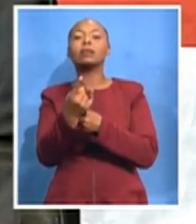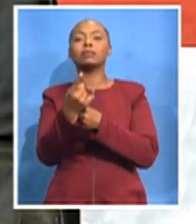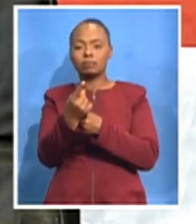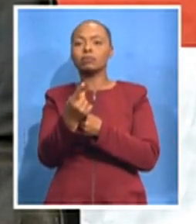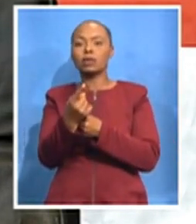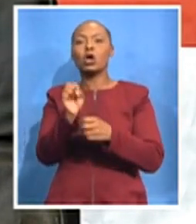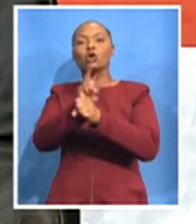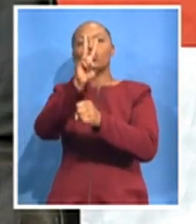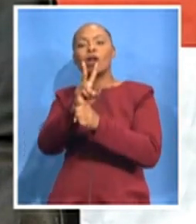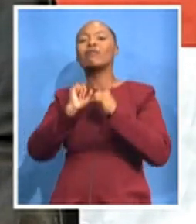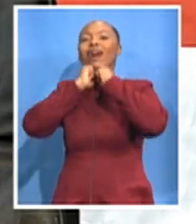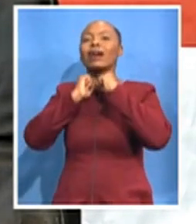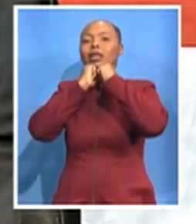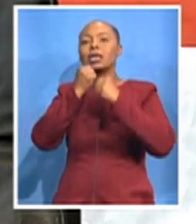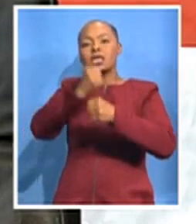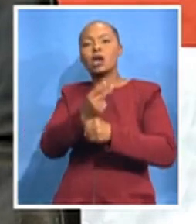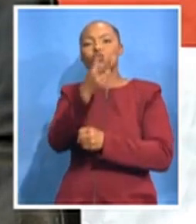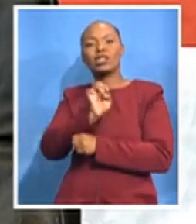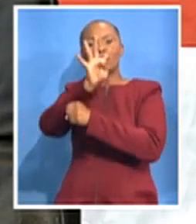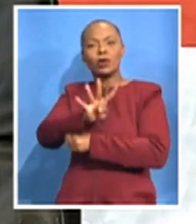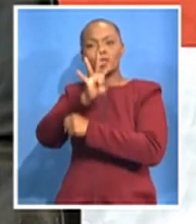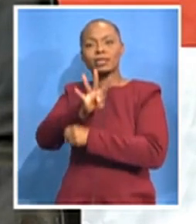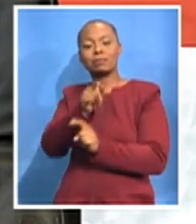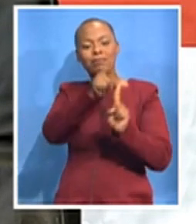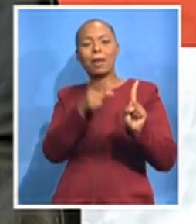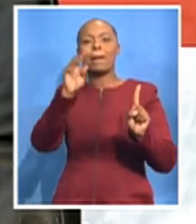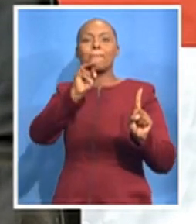Ms. Mkhwebane held a government imbizo with